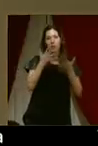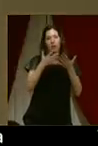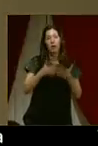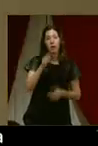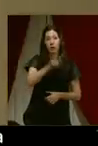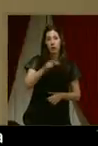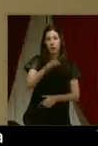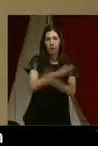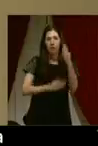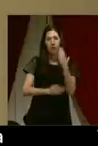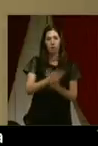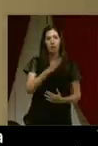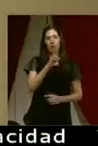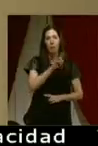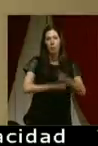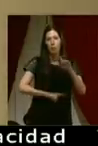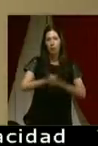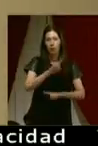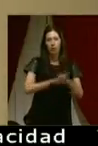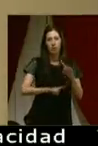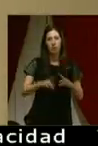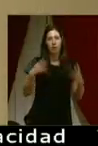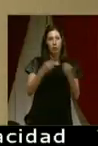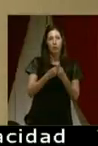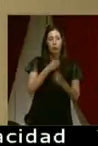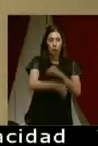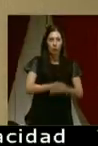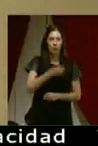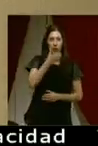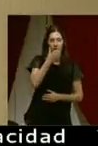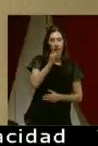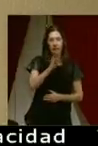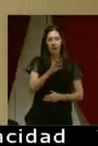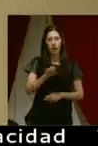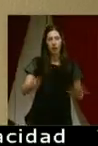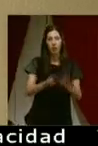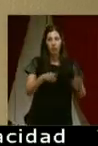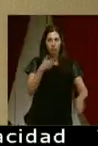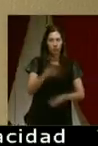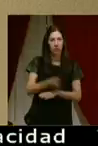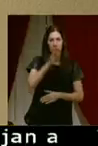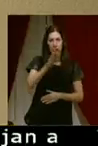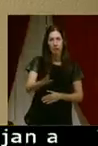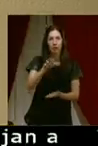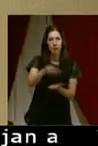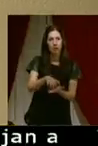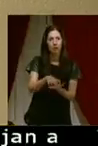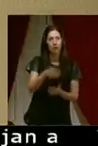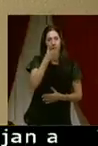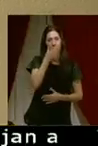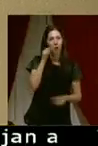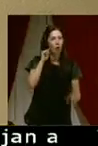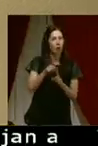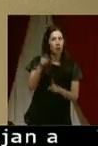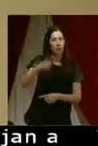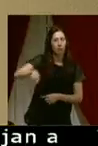and the writer said that people with disabilities who have problems with iOS 7 need to address